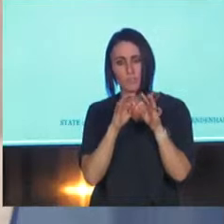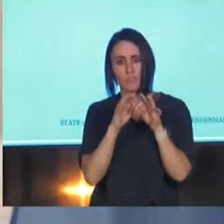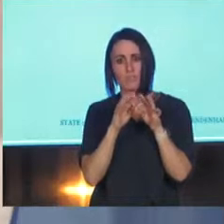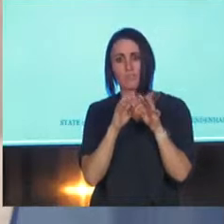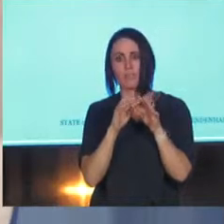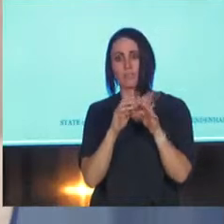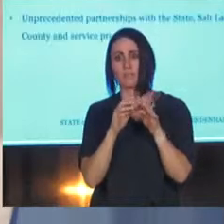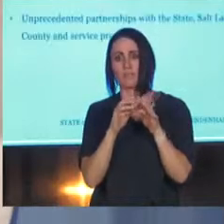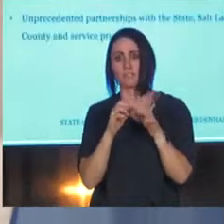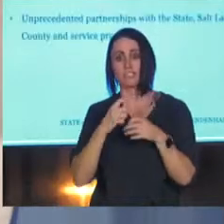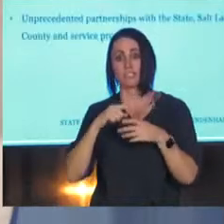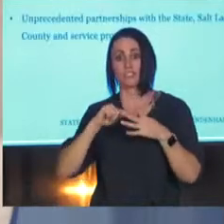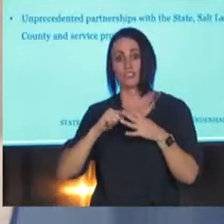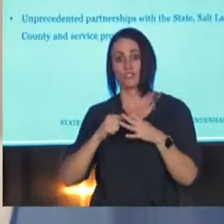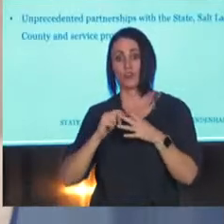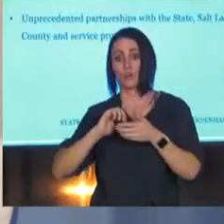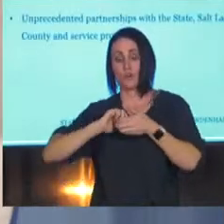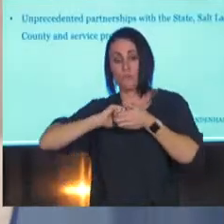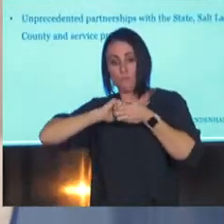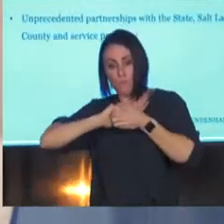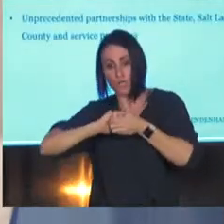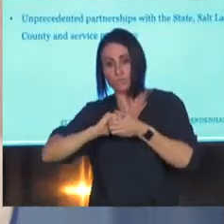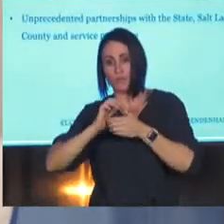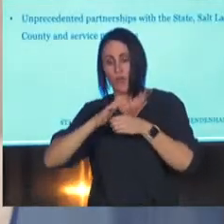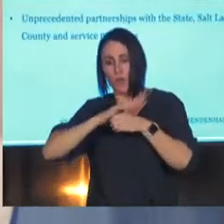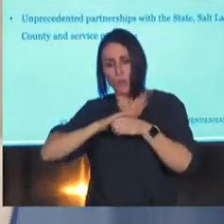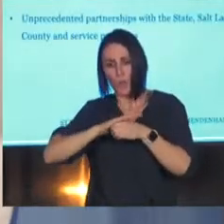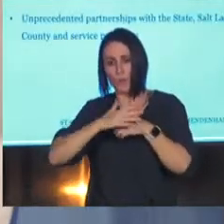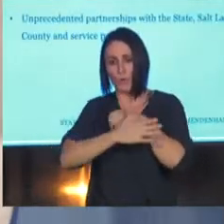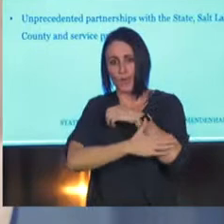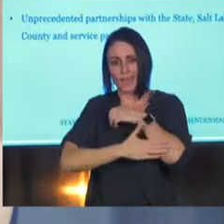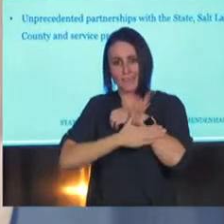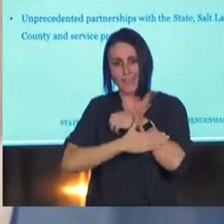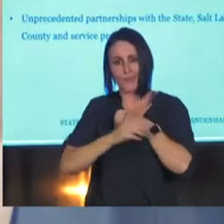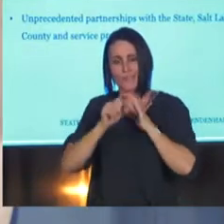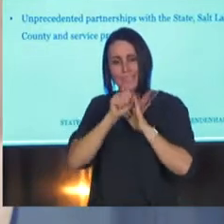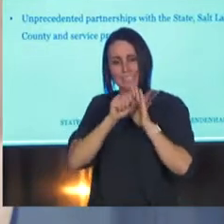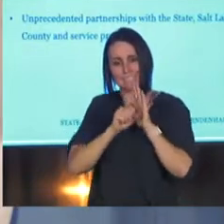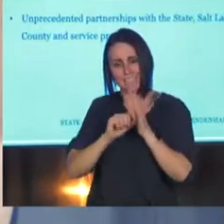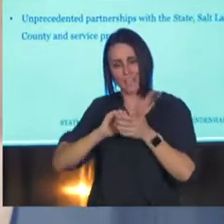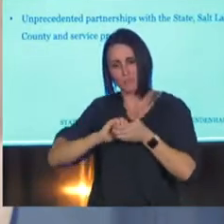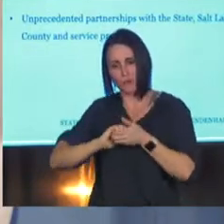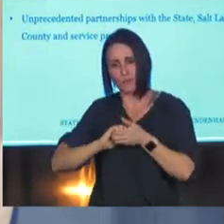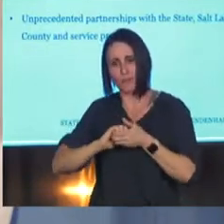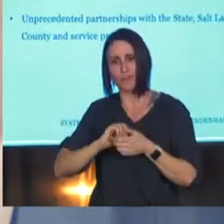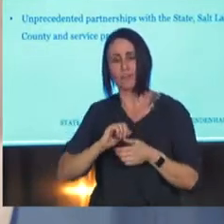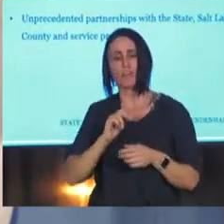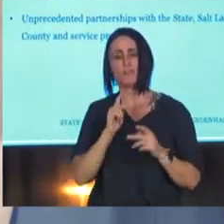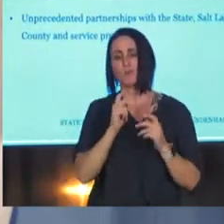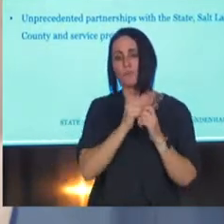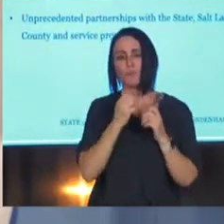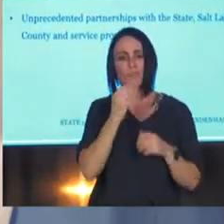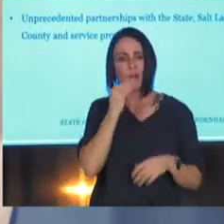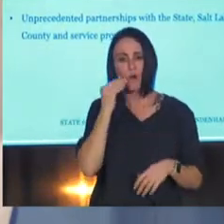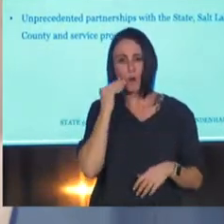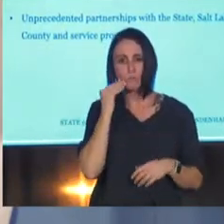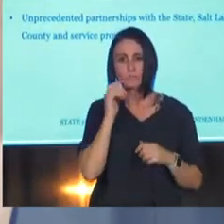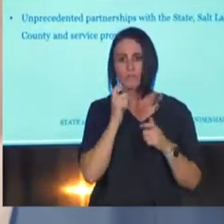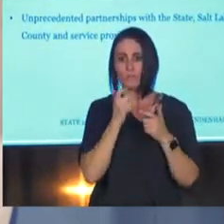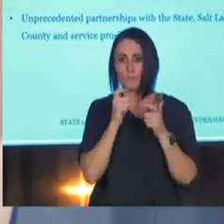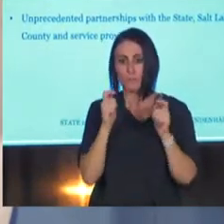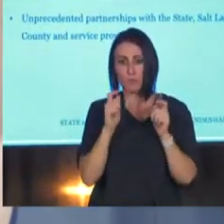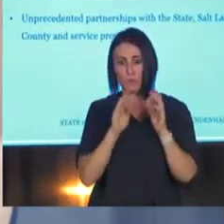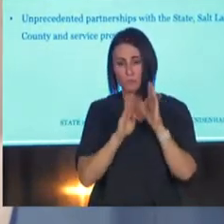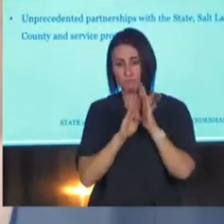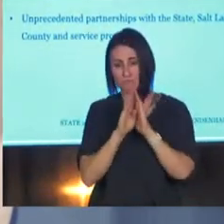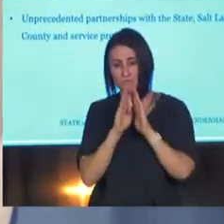productive partnership with local and county and state partners. Homelessness has continued to grow in just about